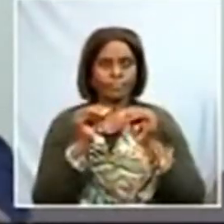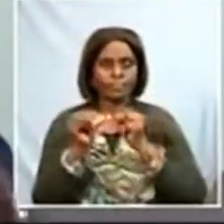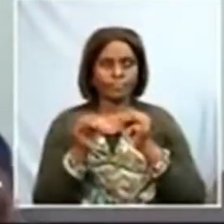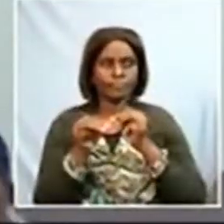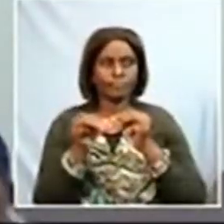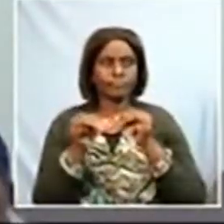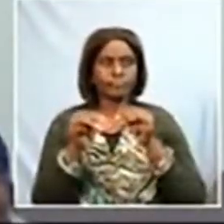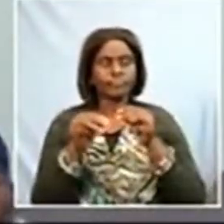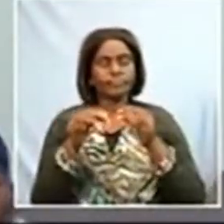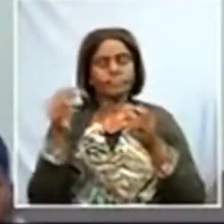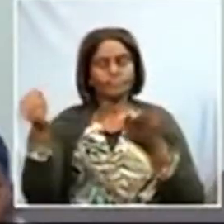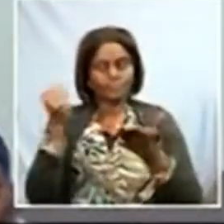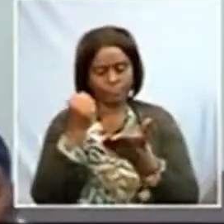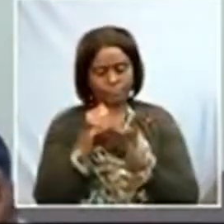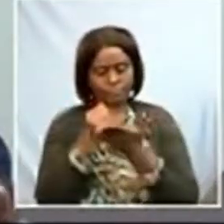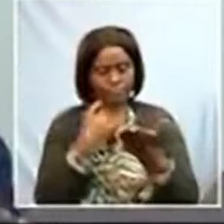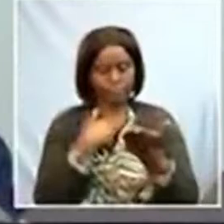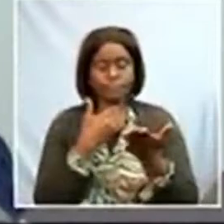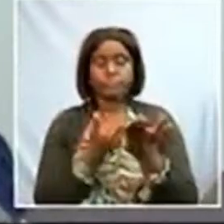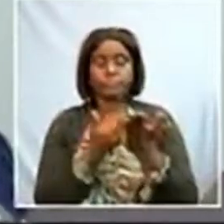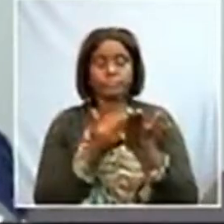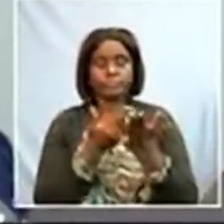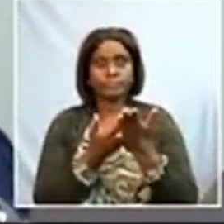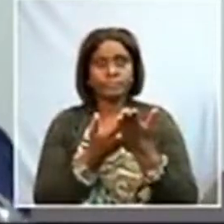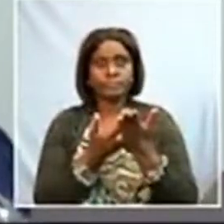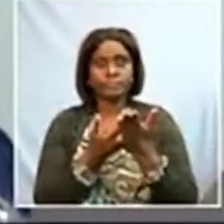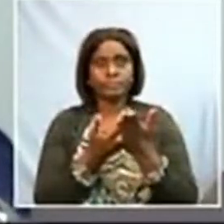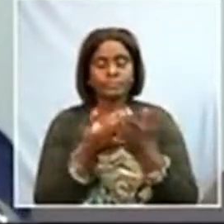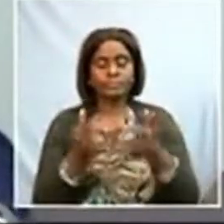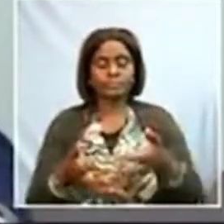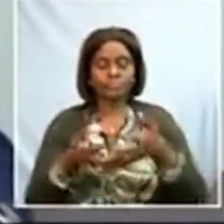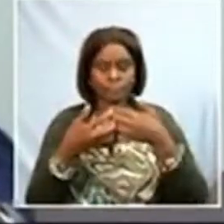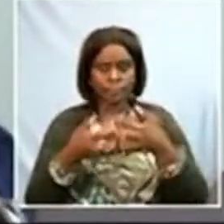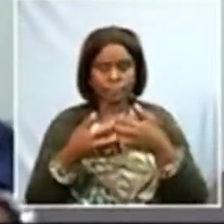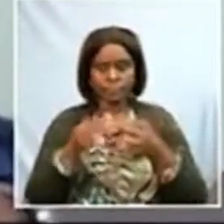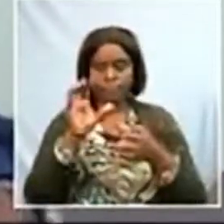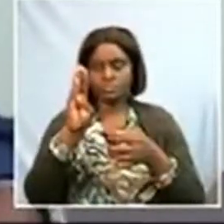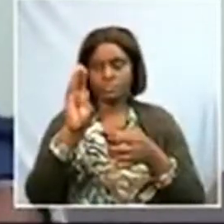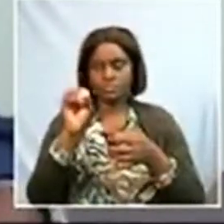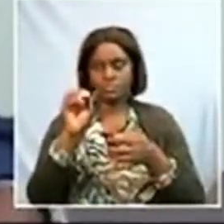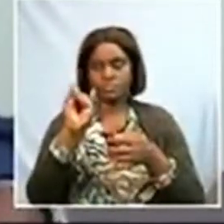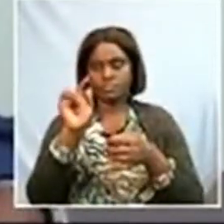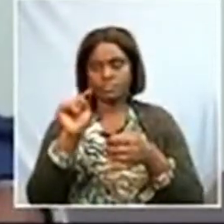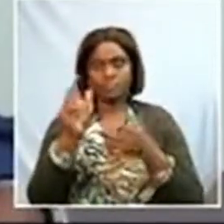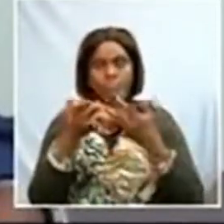you contracted the Orbit Machines and Electrical Service Limited.